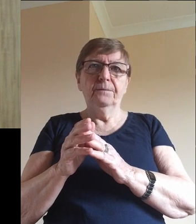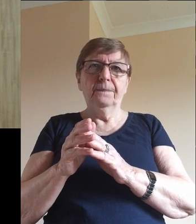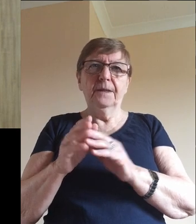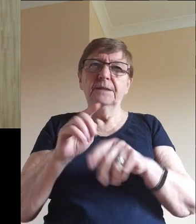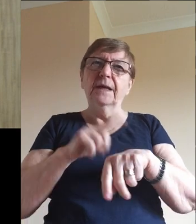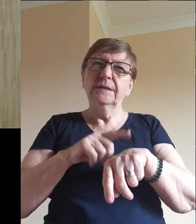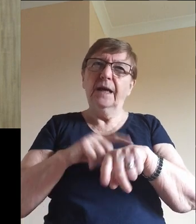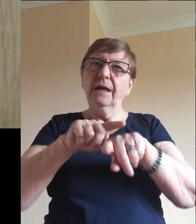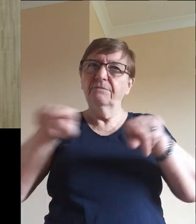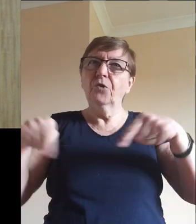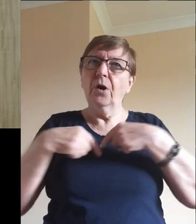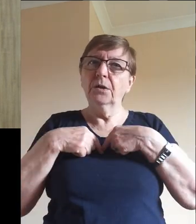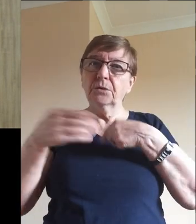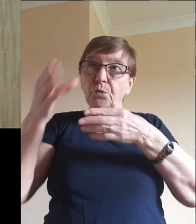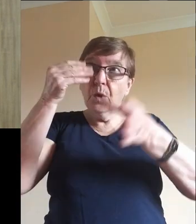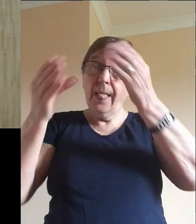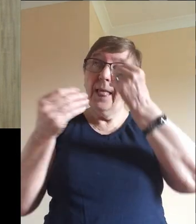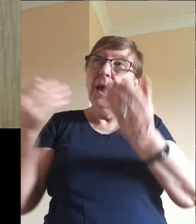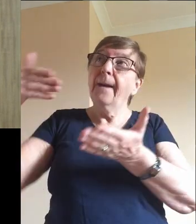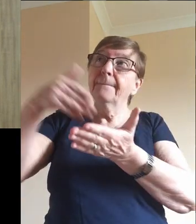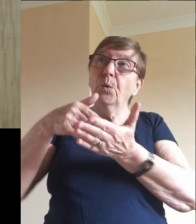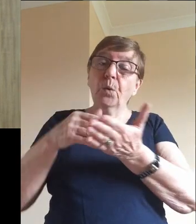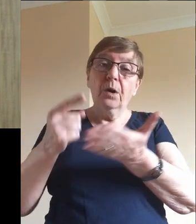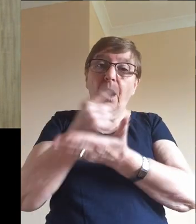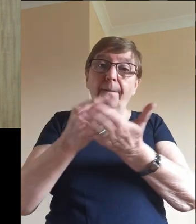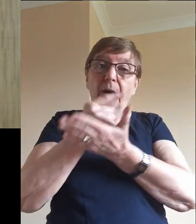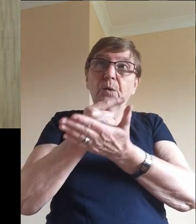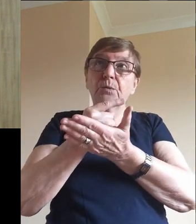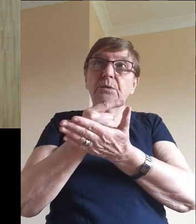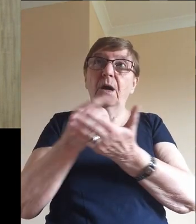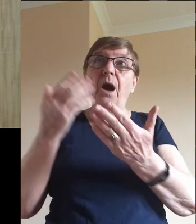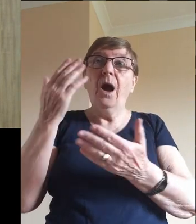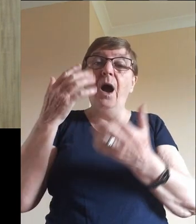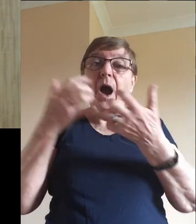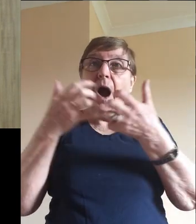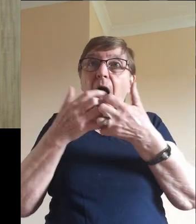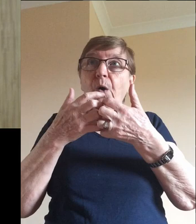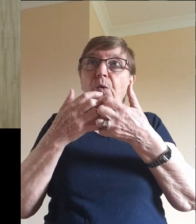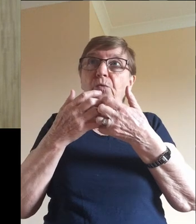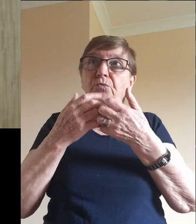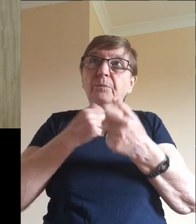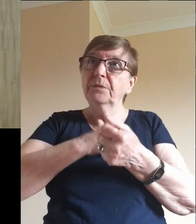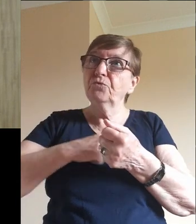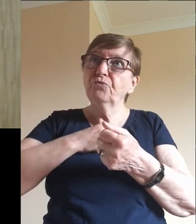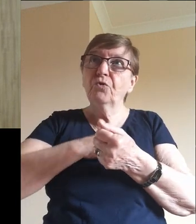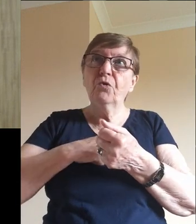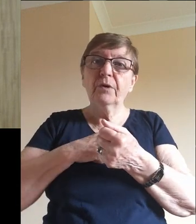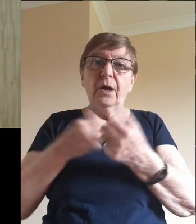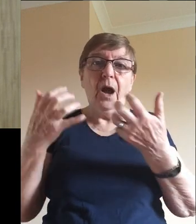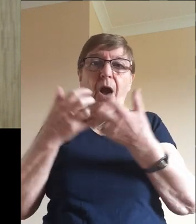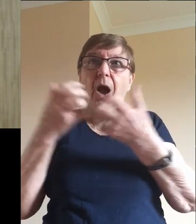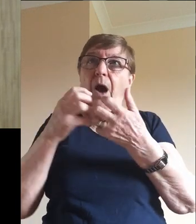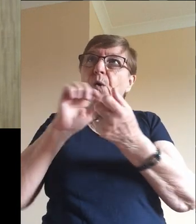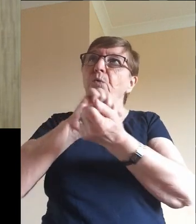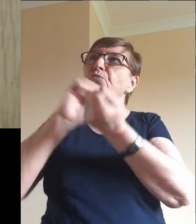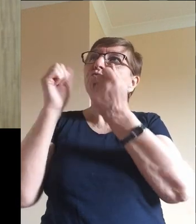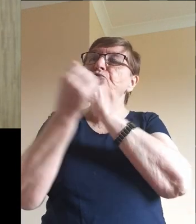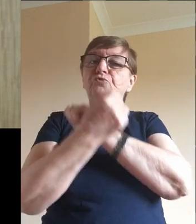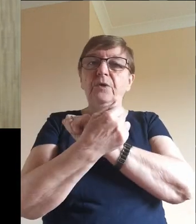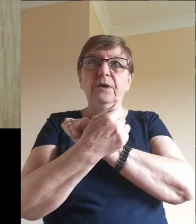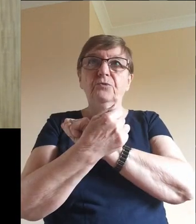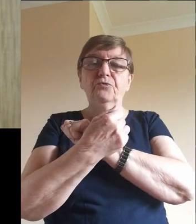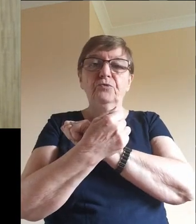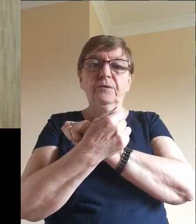It's a time for us to learn more about how to lament and indeed how to repent.